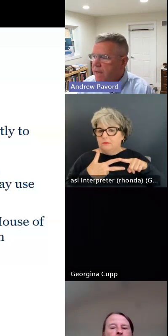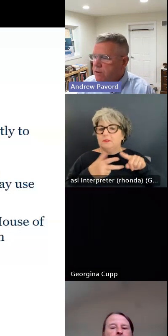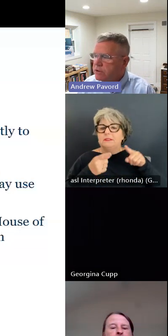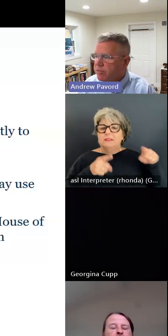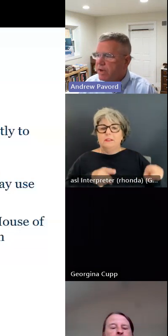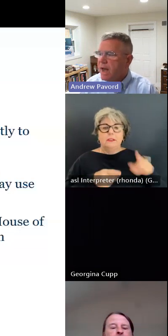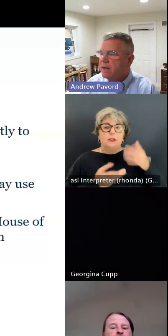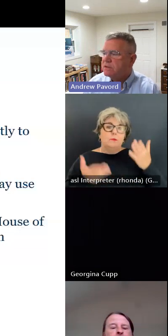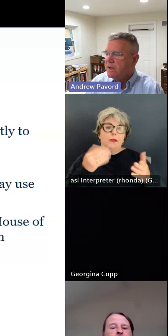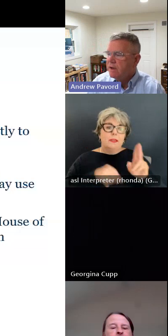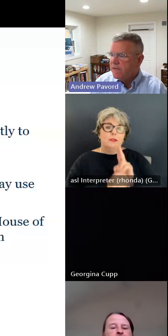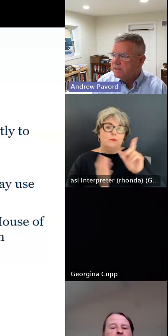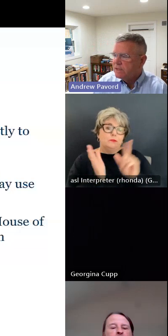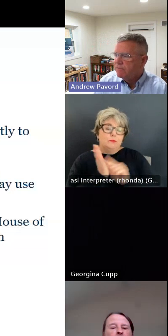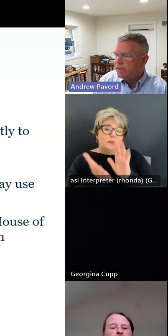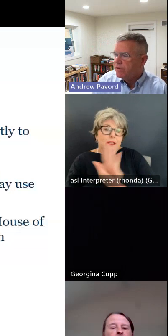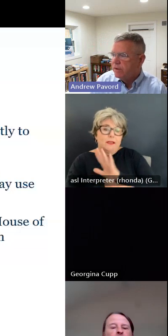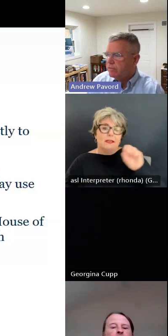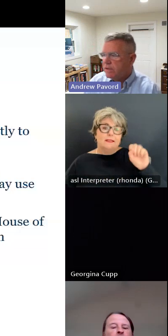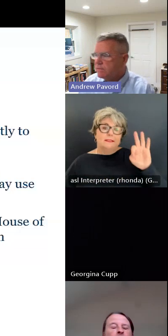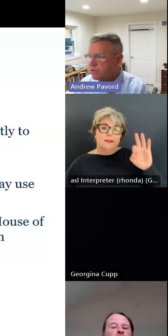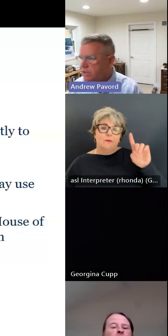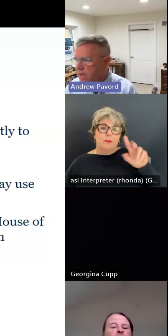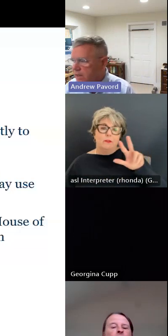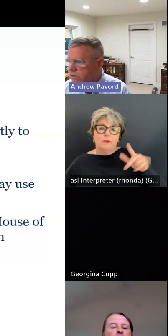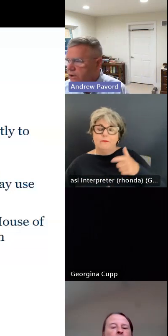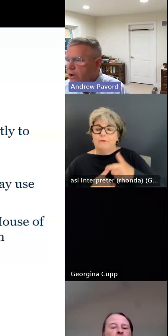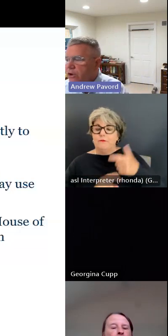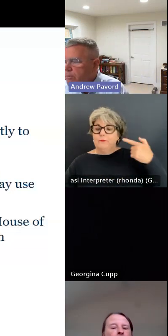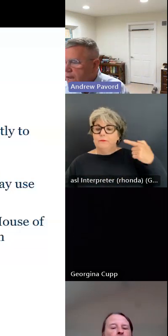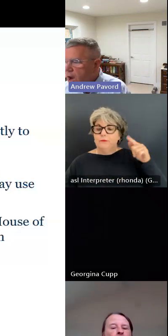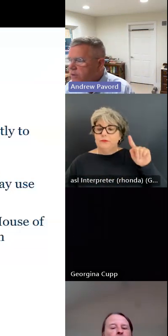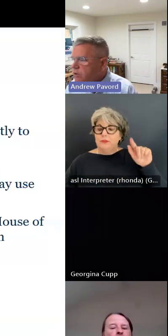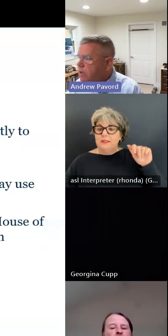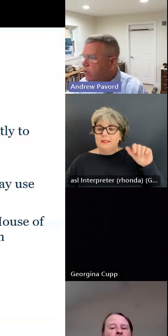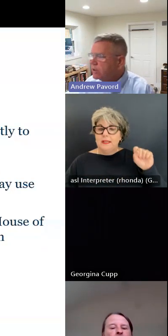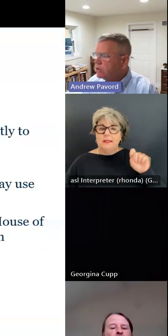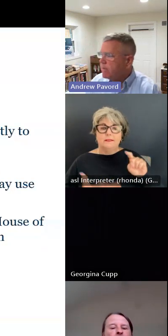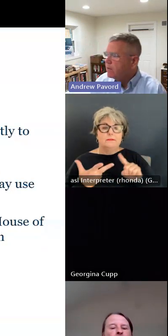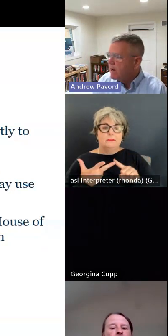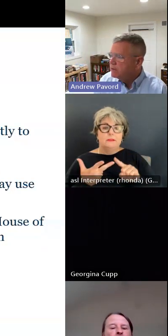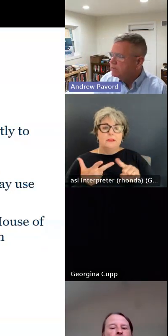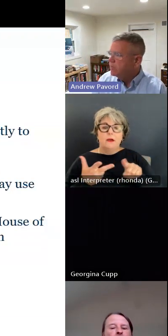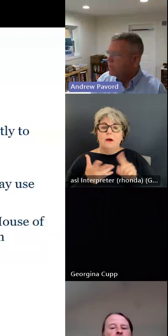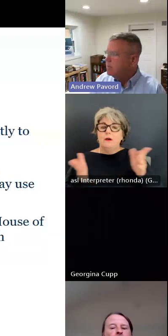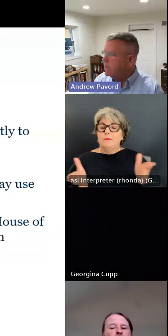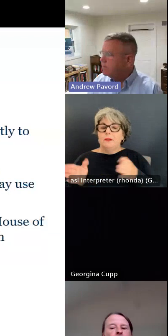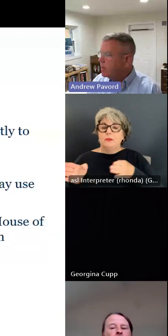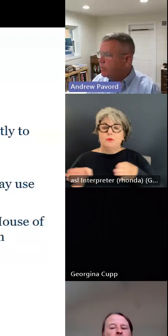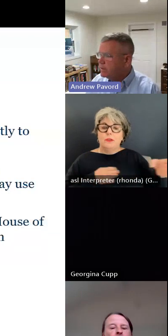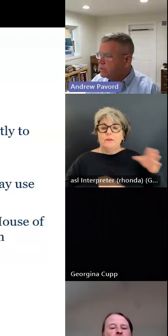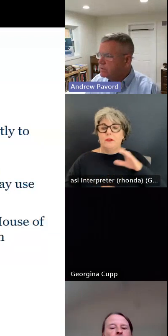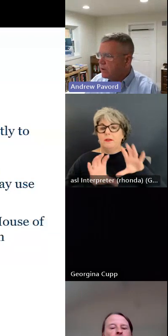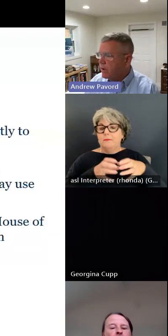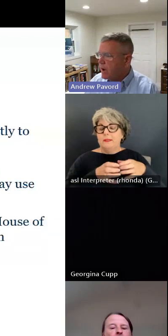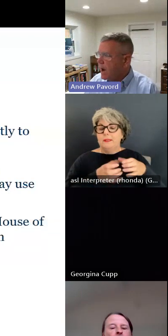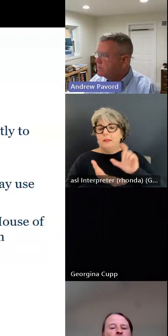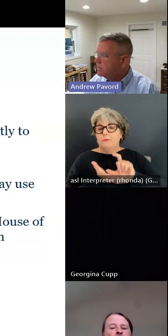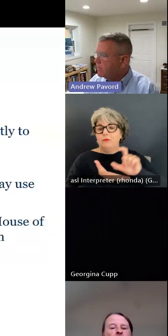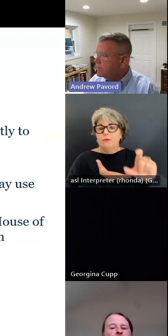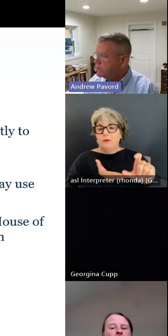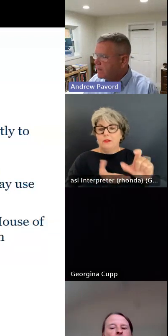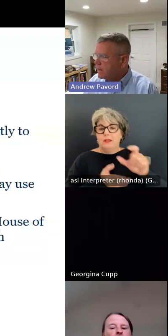consecutively. You may use printouts of the SF-133s from GTES. You may also encourage or make arrangements with the Committee of Appropriations